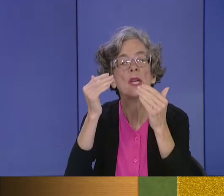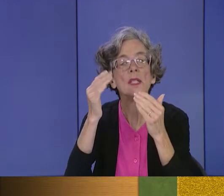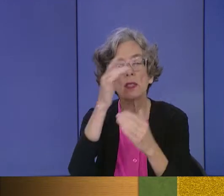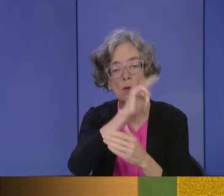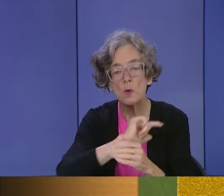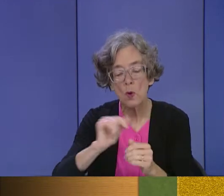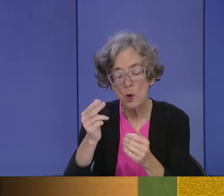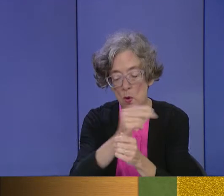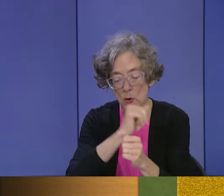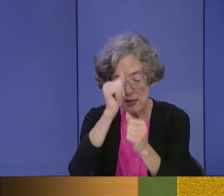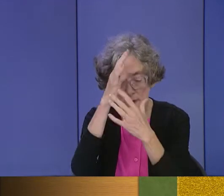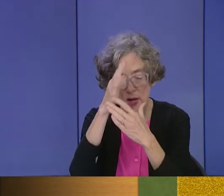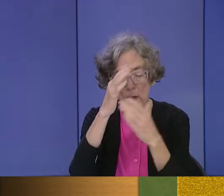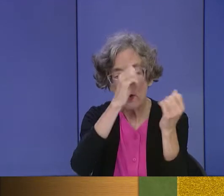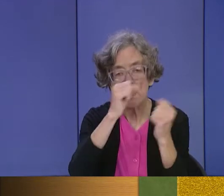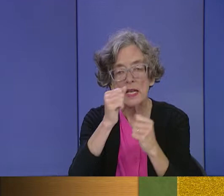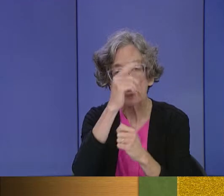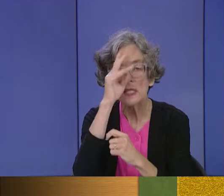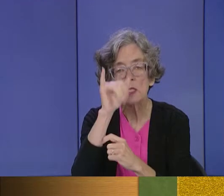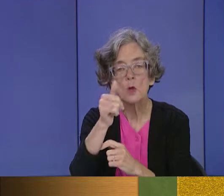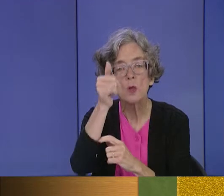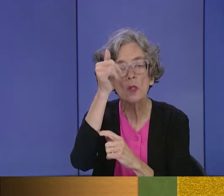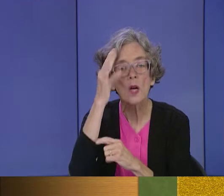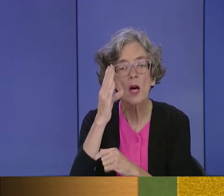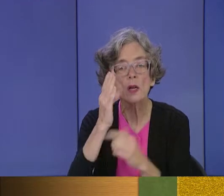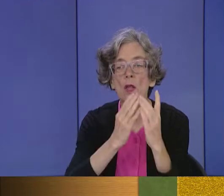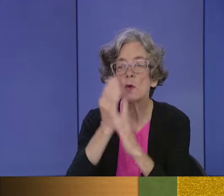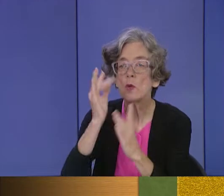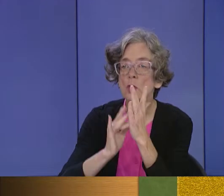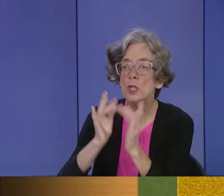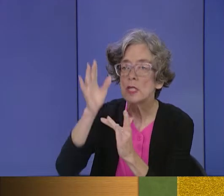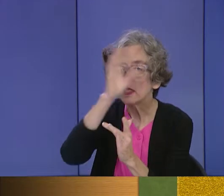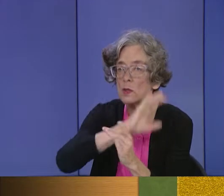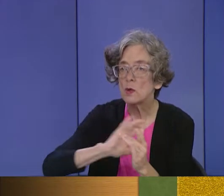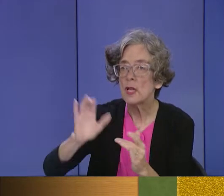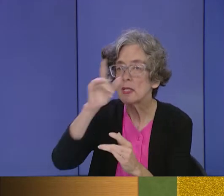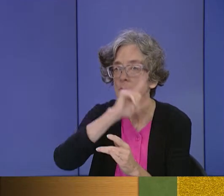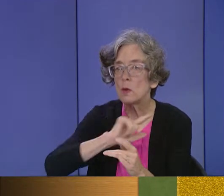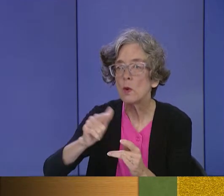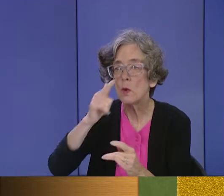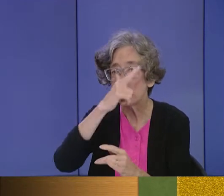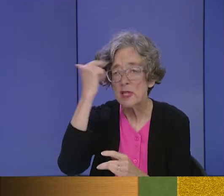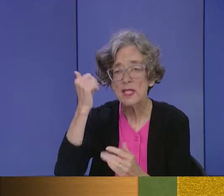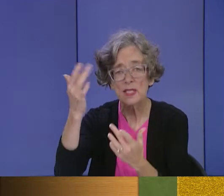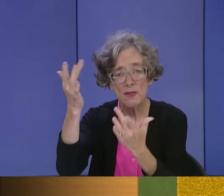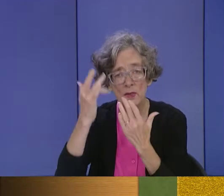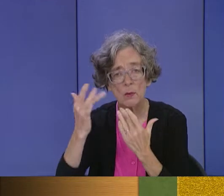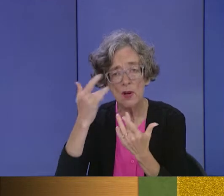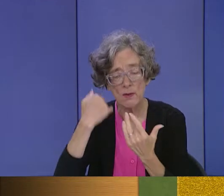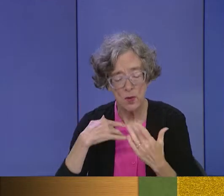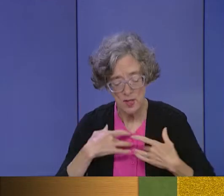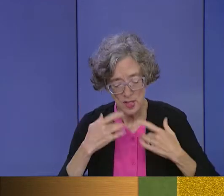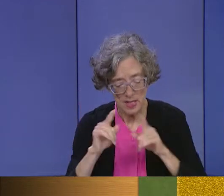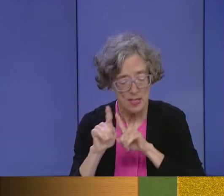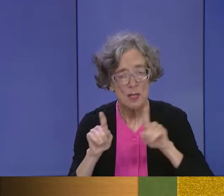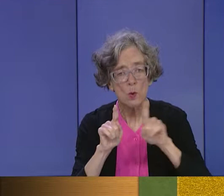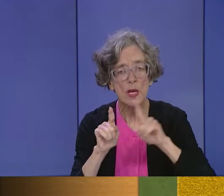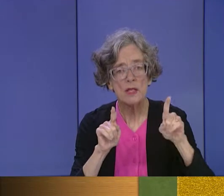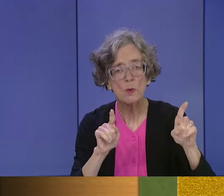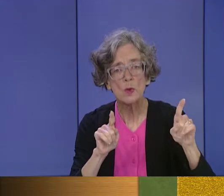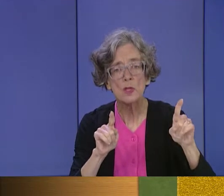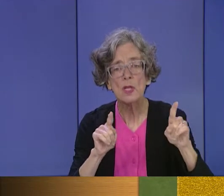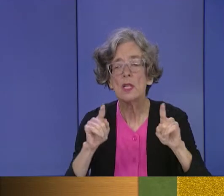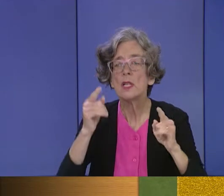Holy Father, Almighty and Eternal God, through Christ our Lord, for out of compassion for the waywardness that is ours, he